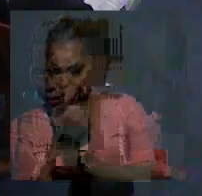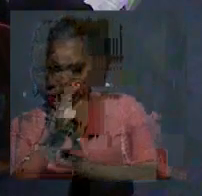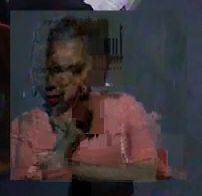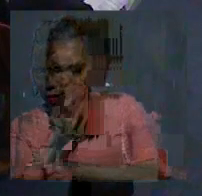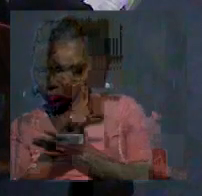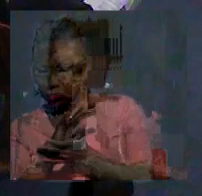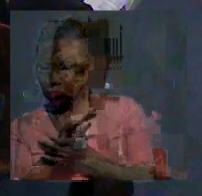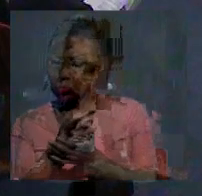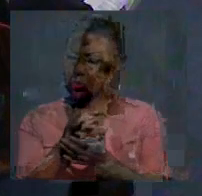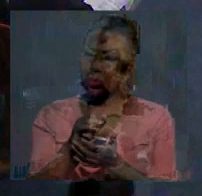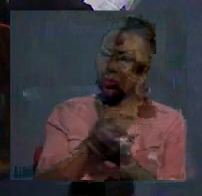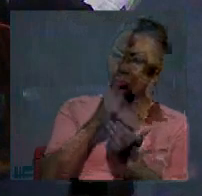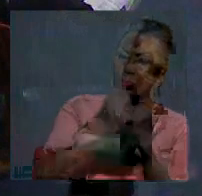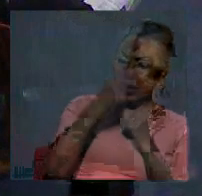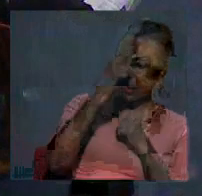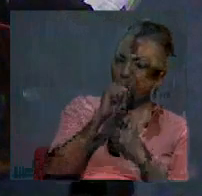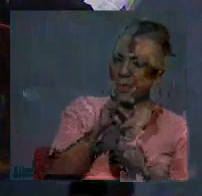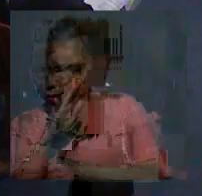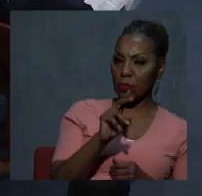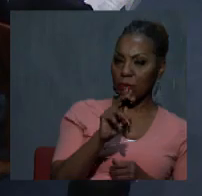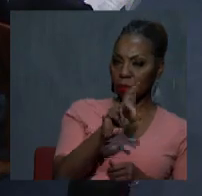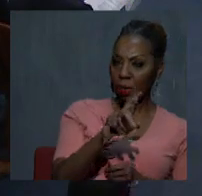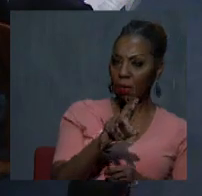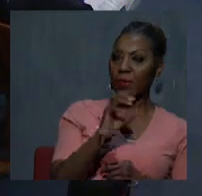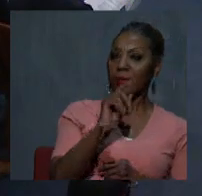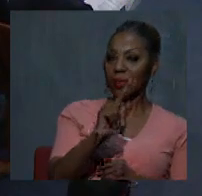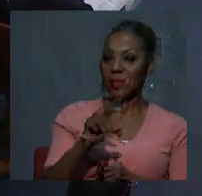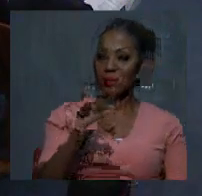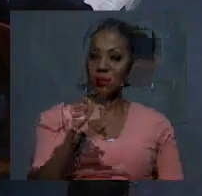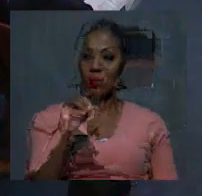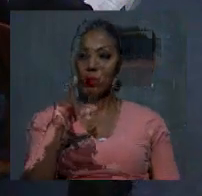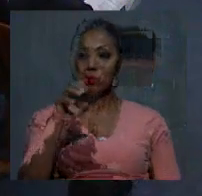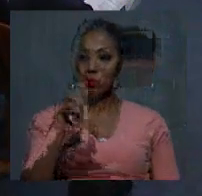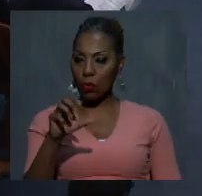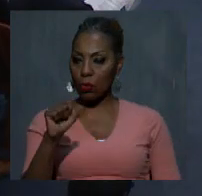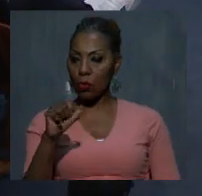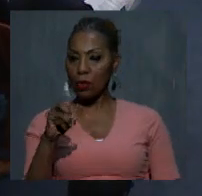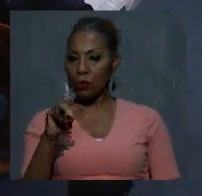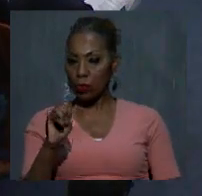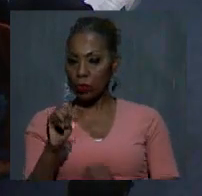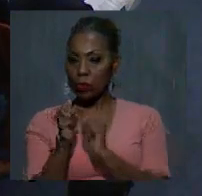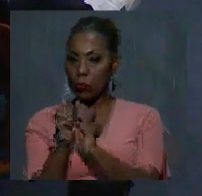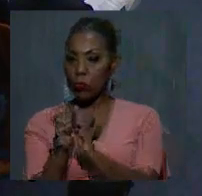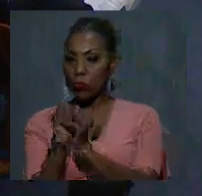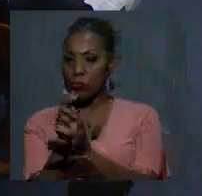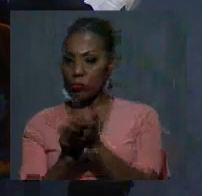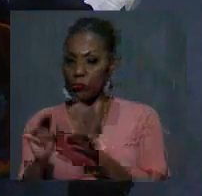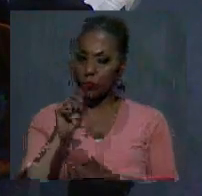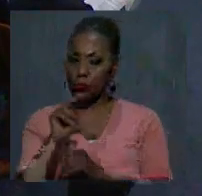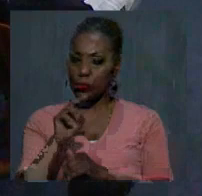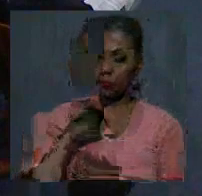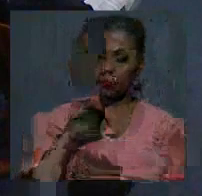be It was a sole source with the person.